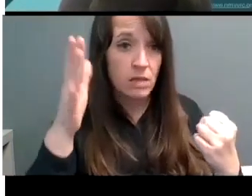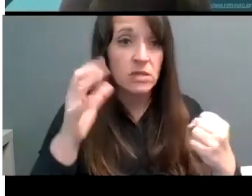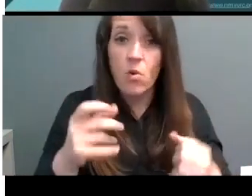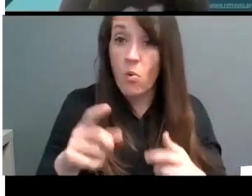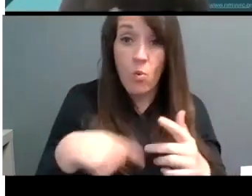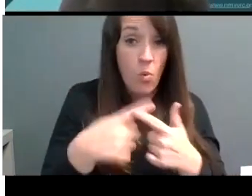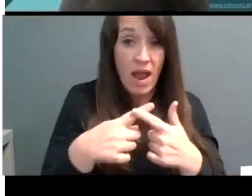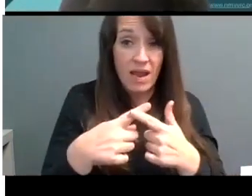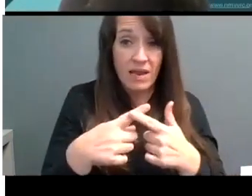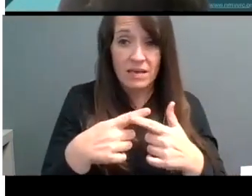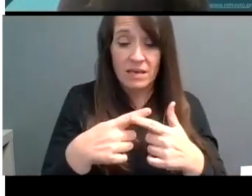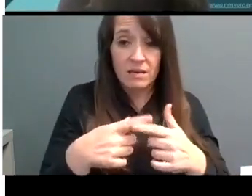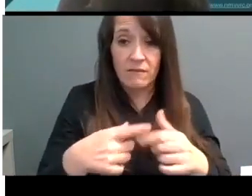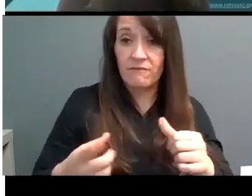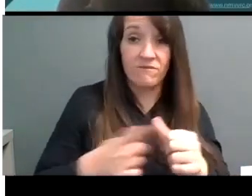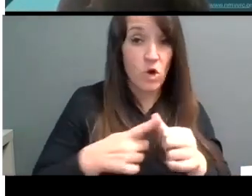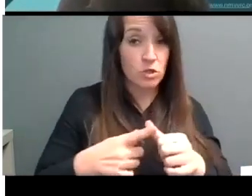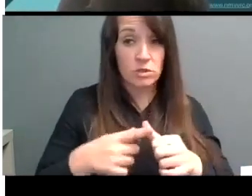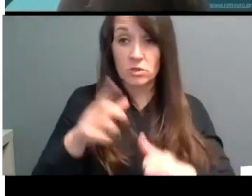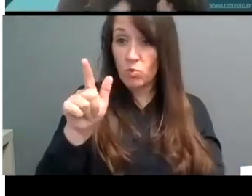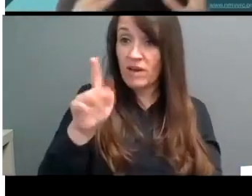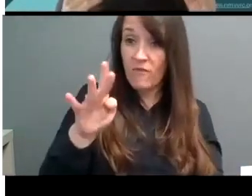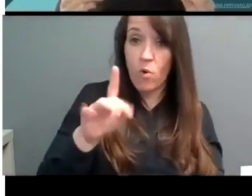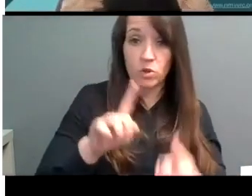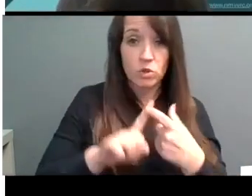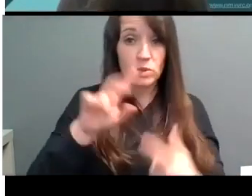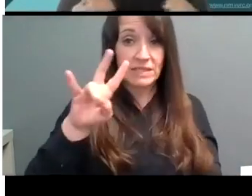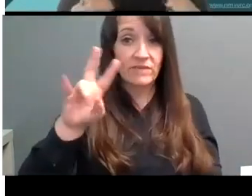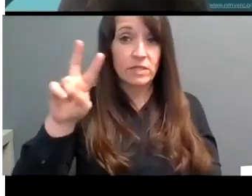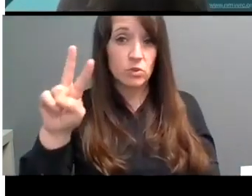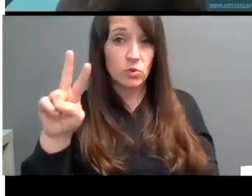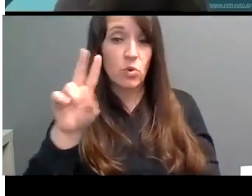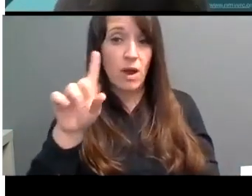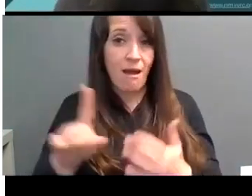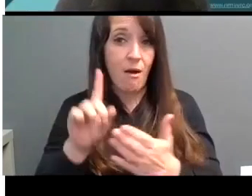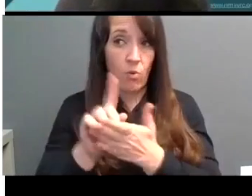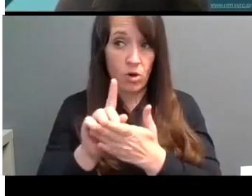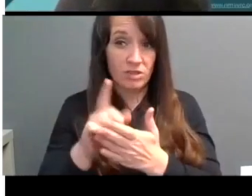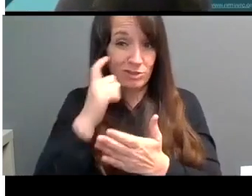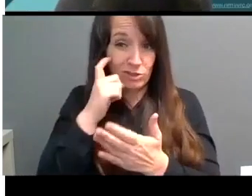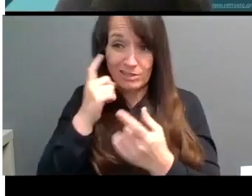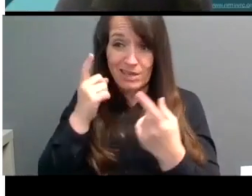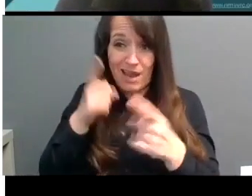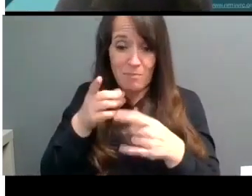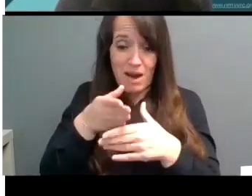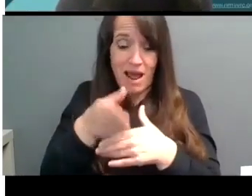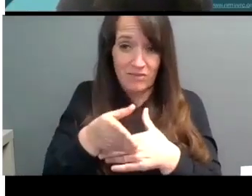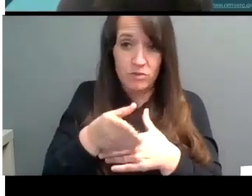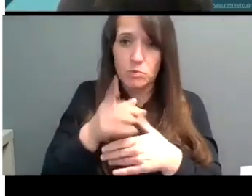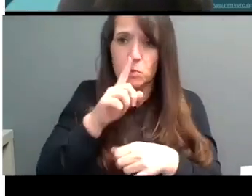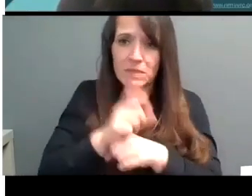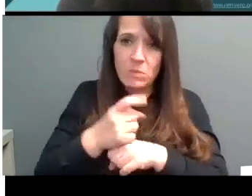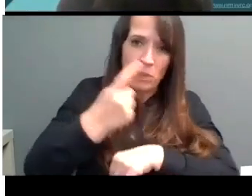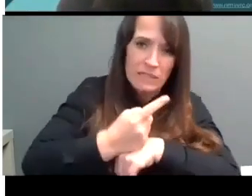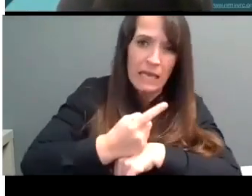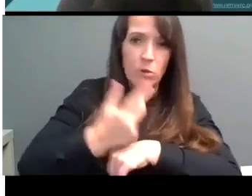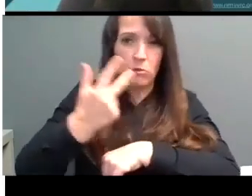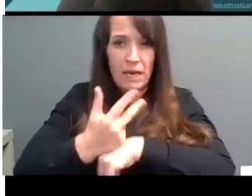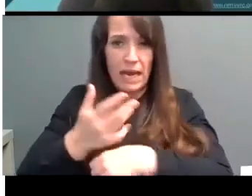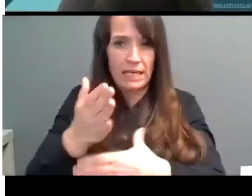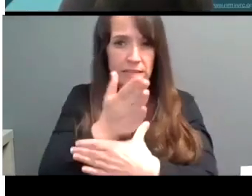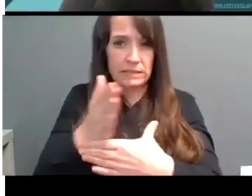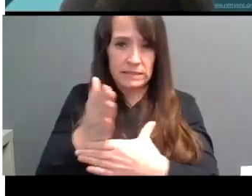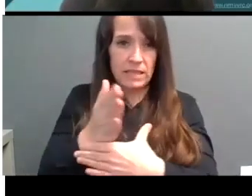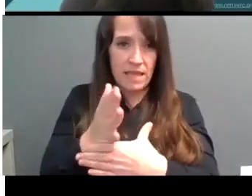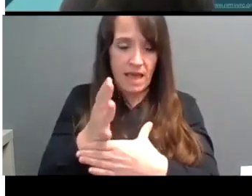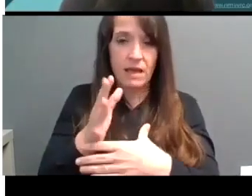48 hours, or I'm sorry, 24 to 72 hours. So it really is immediate. And there's a manual that's available in multiple